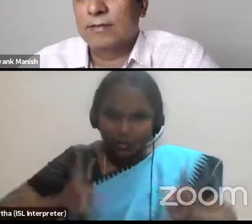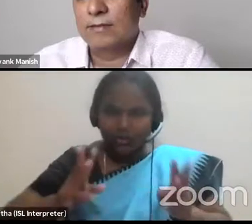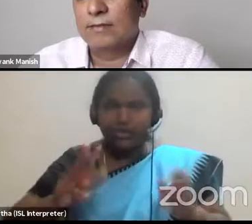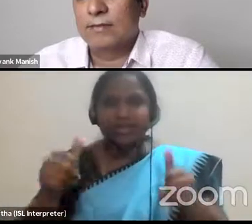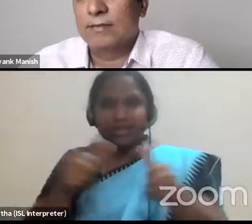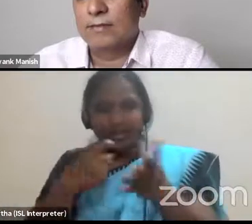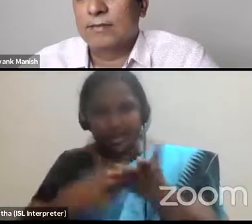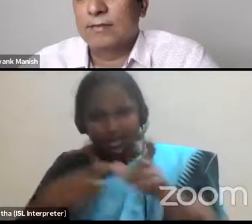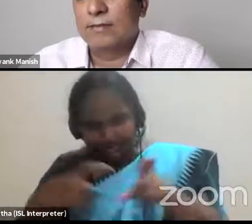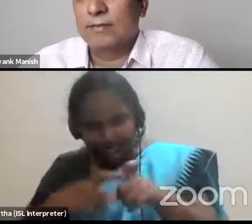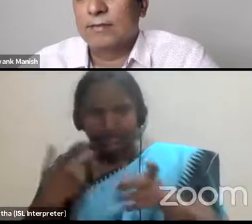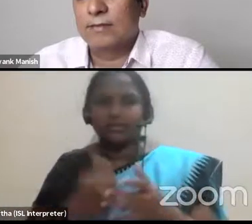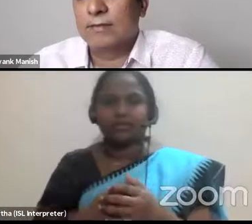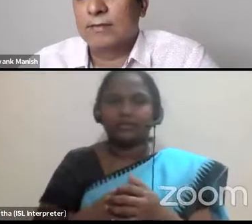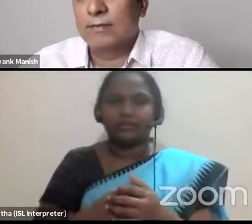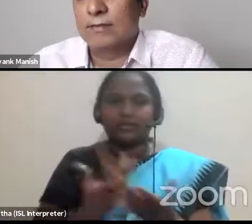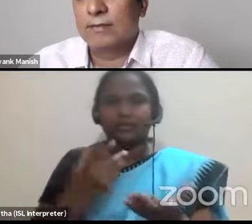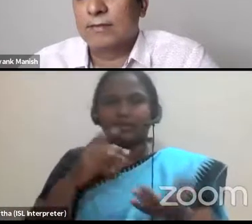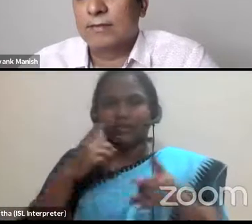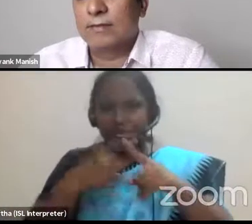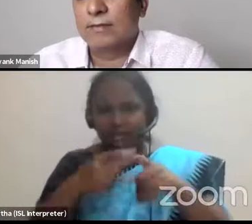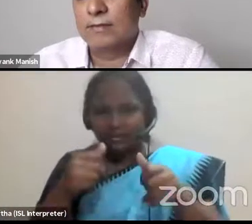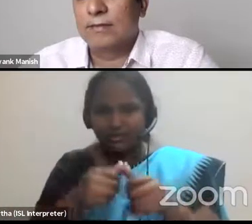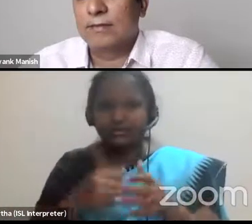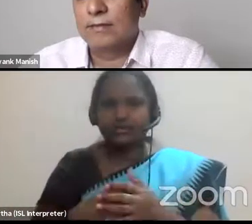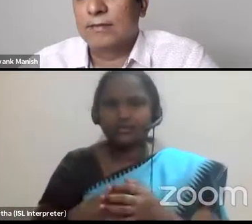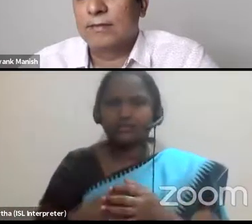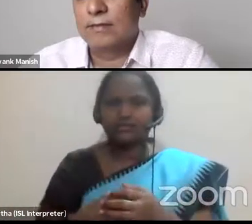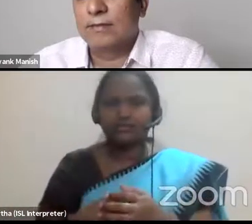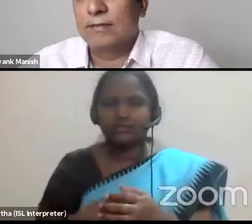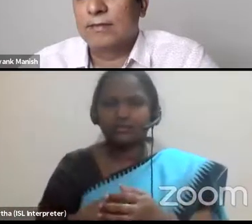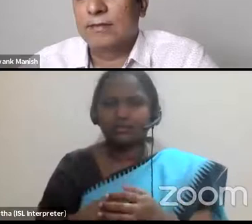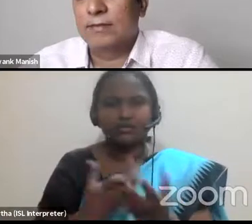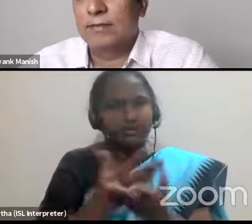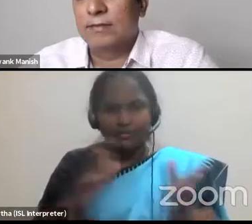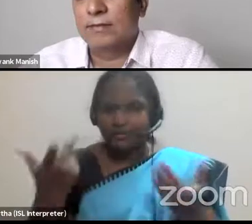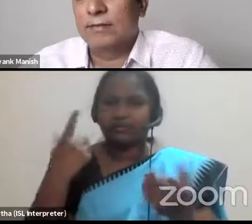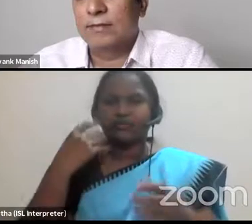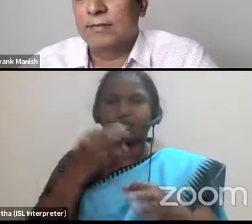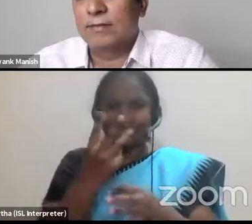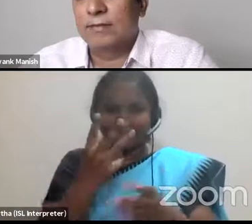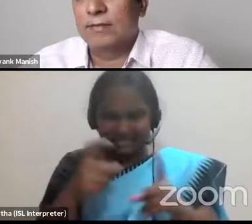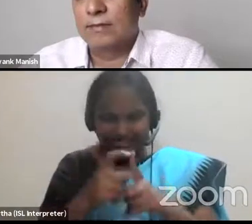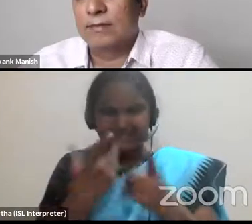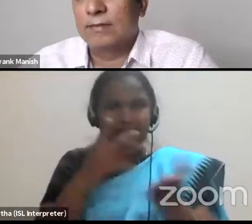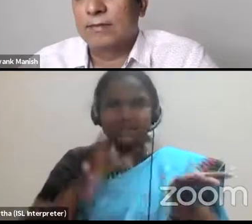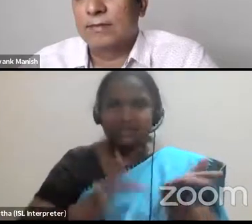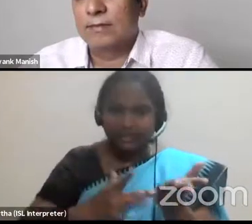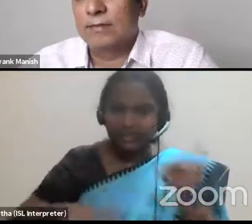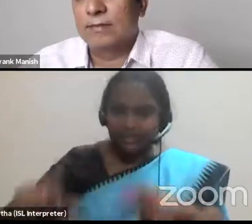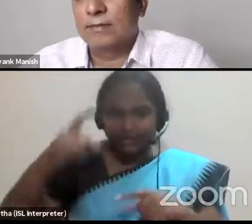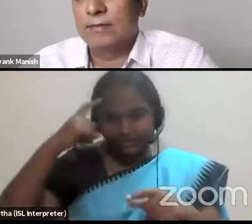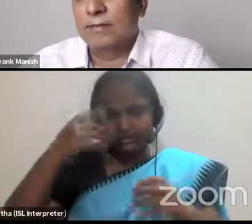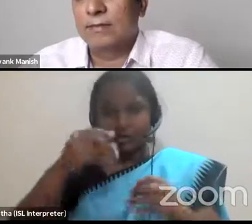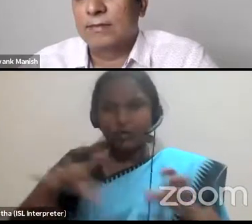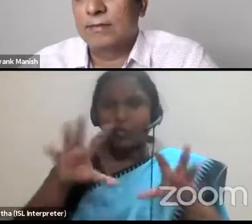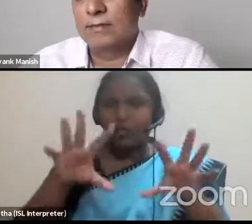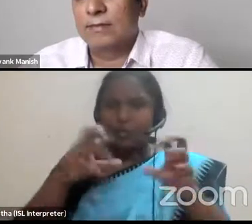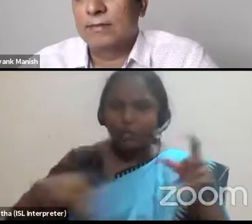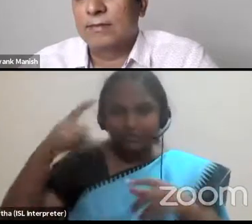AI, XR, 3D technologies, which is XR, blockchain